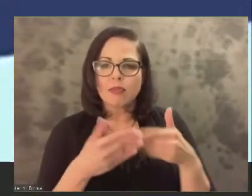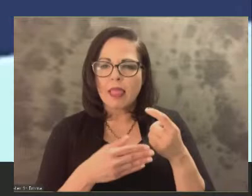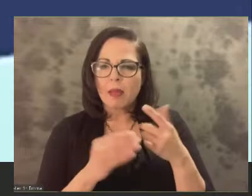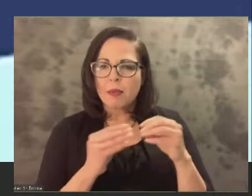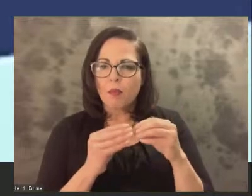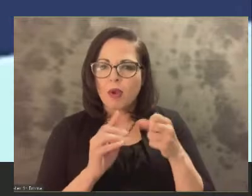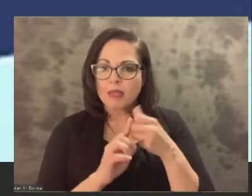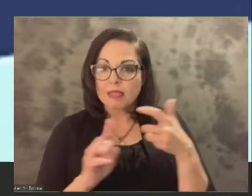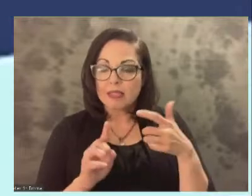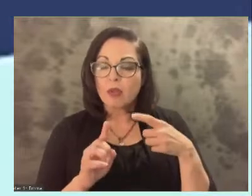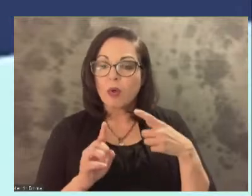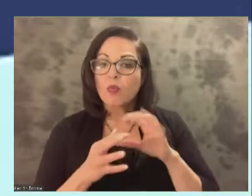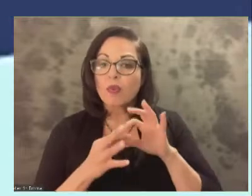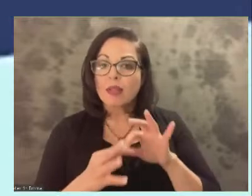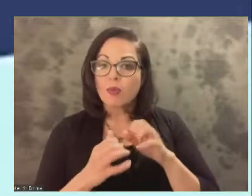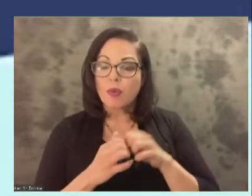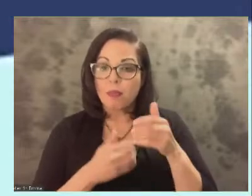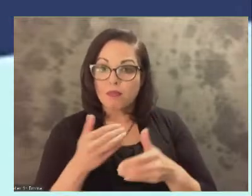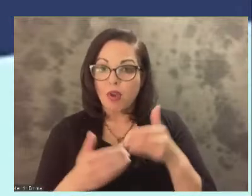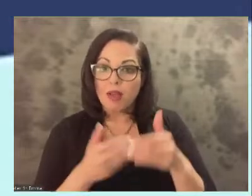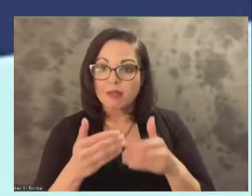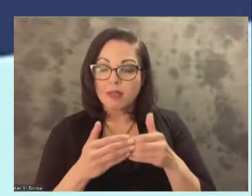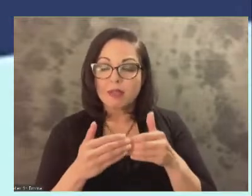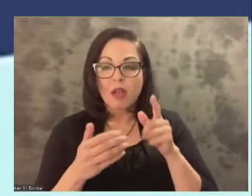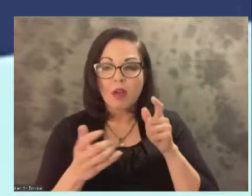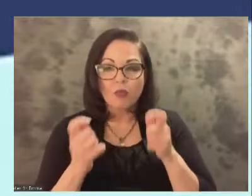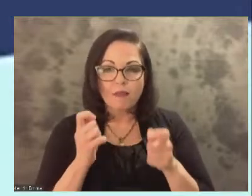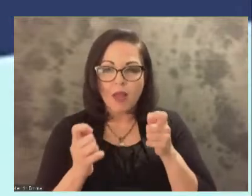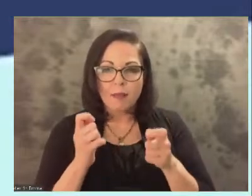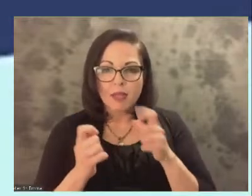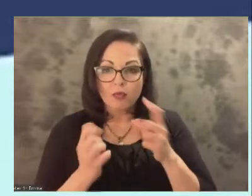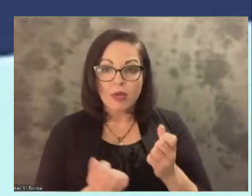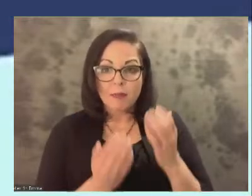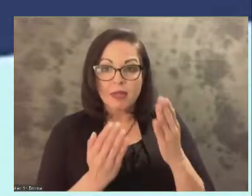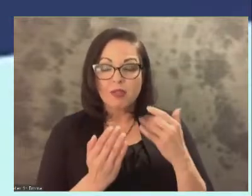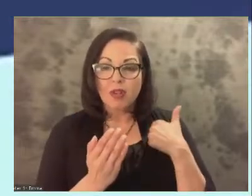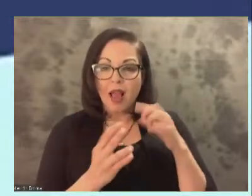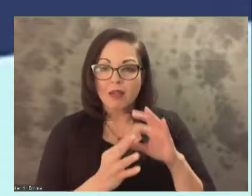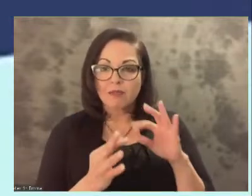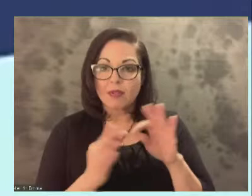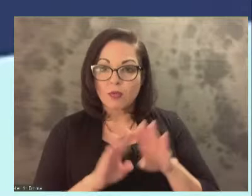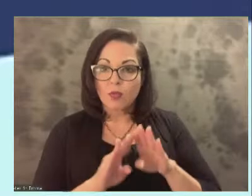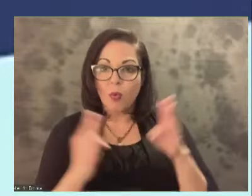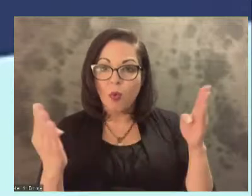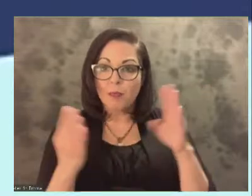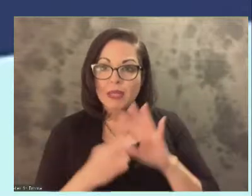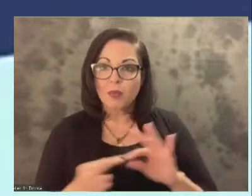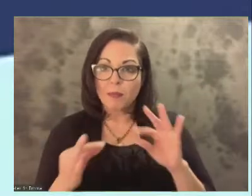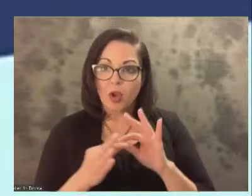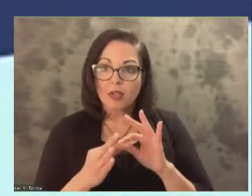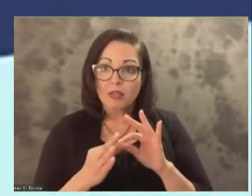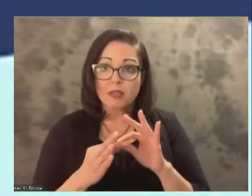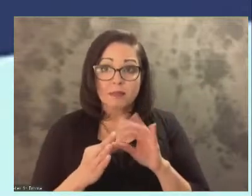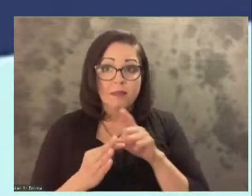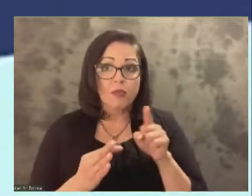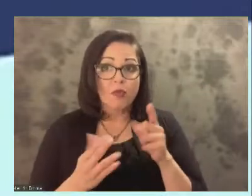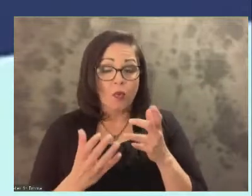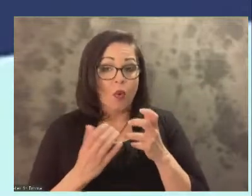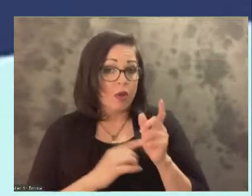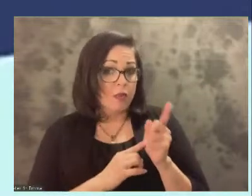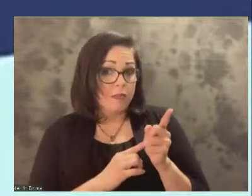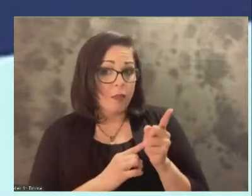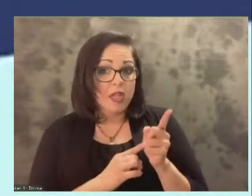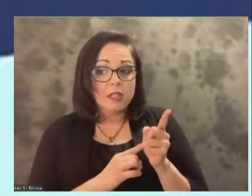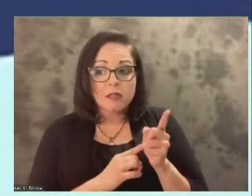regarding the process of refinement of the recommendations that I alluded to in my opening remarks. Do you want to just take a minute